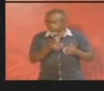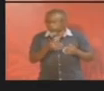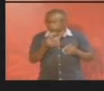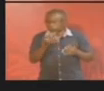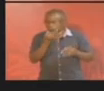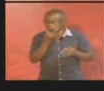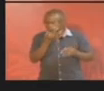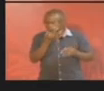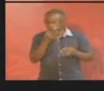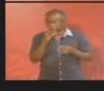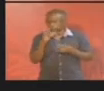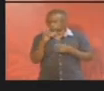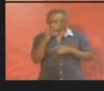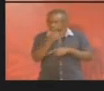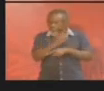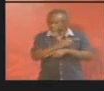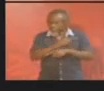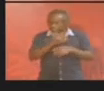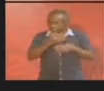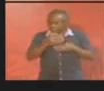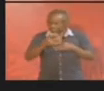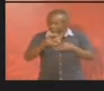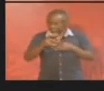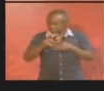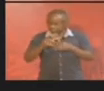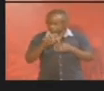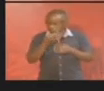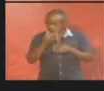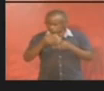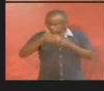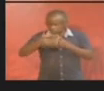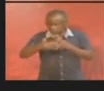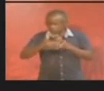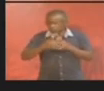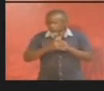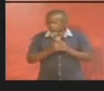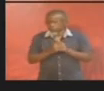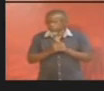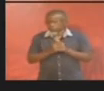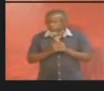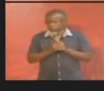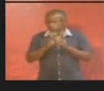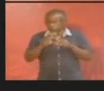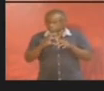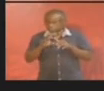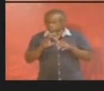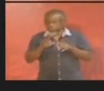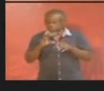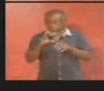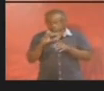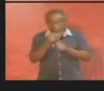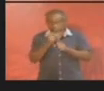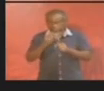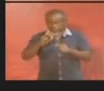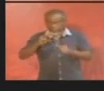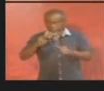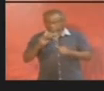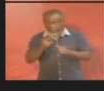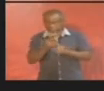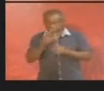If 10,000 have been administered, then we should ideally be looking to administer